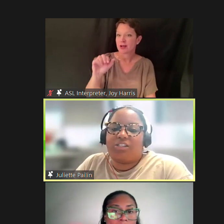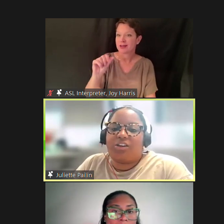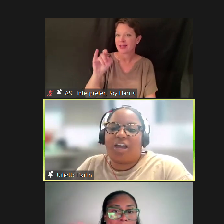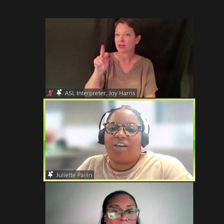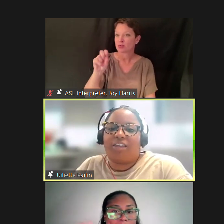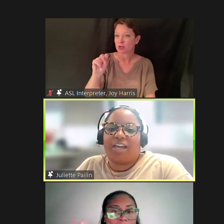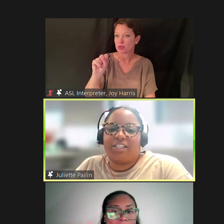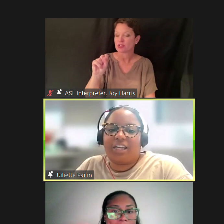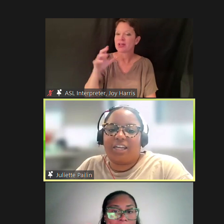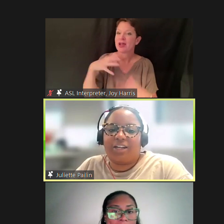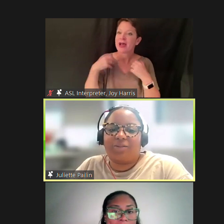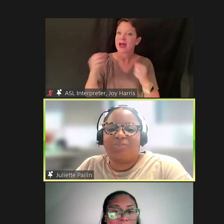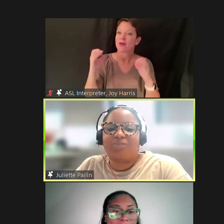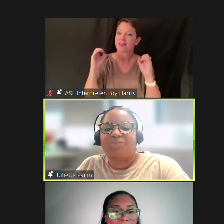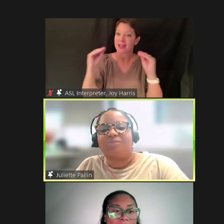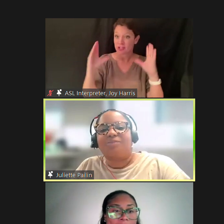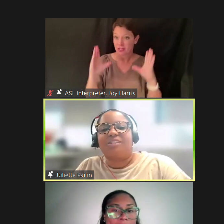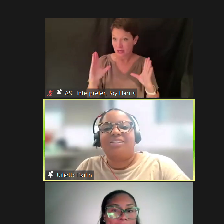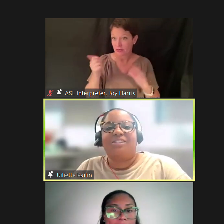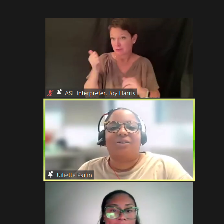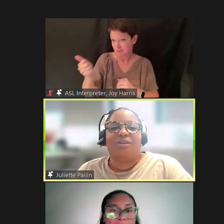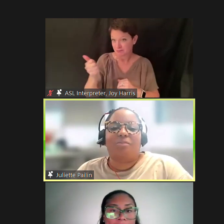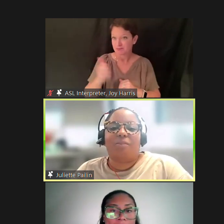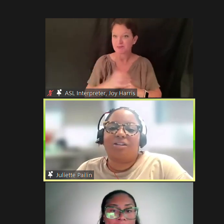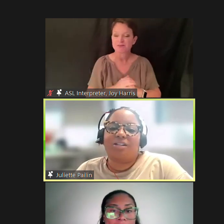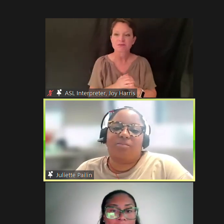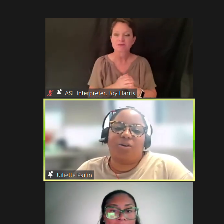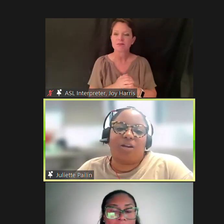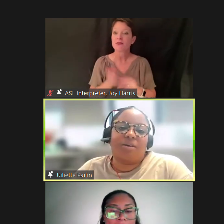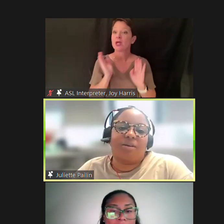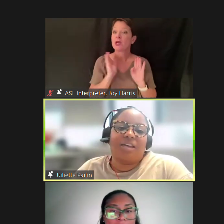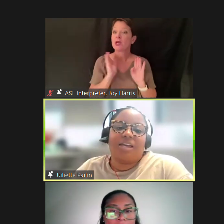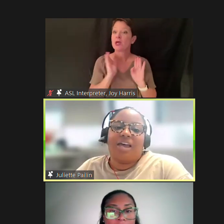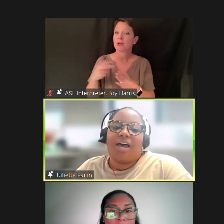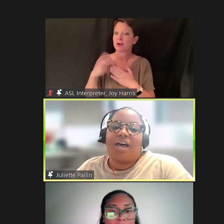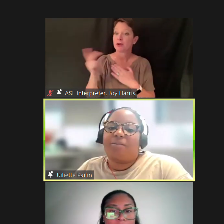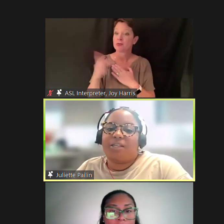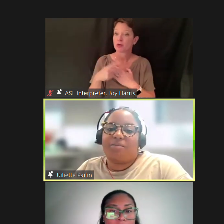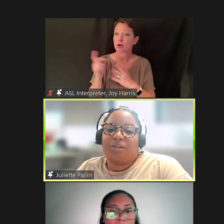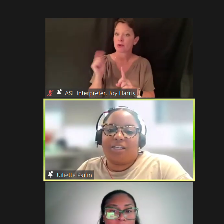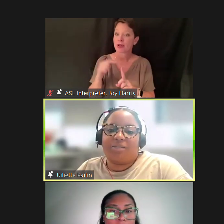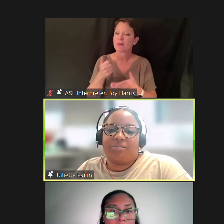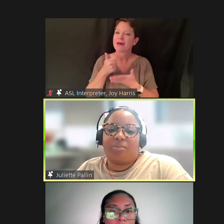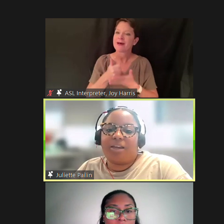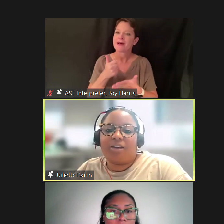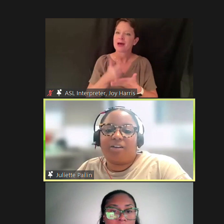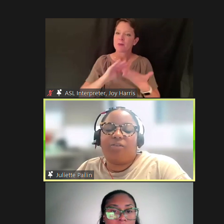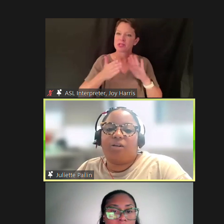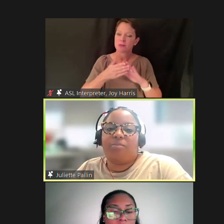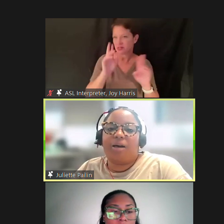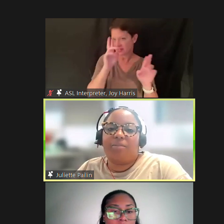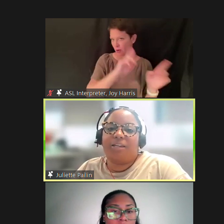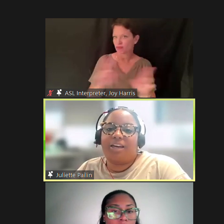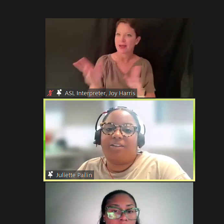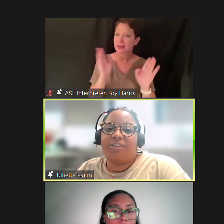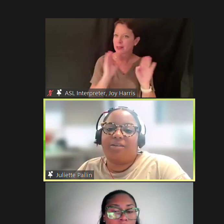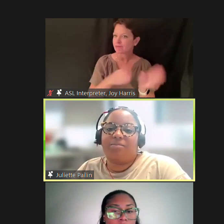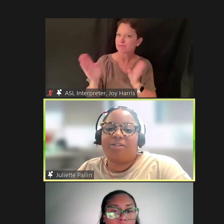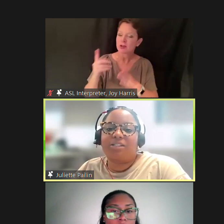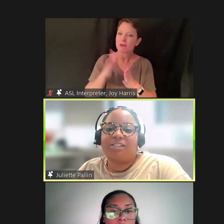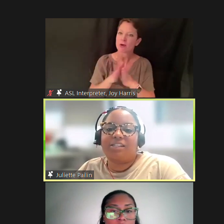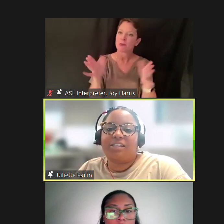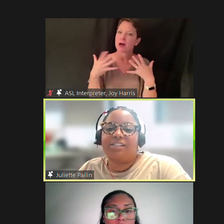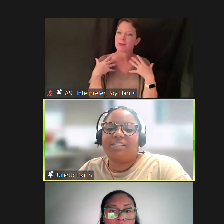she el is our programa de Health Educator. preparación. And this is Shawnee the es Preparedness Program, vuestra helping educadora. communities prepare for public health